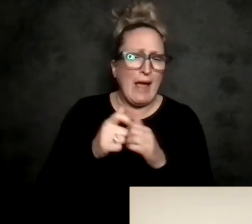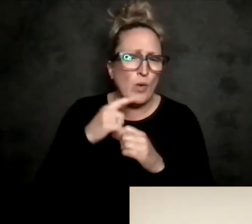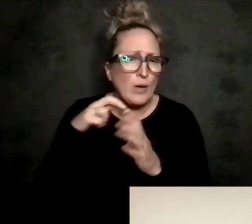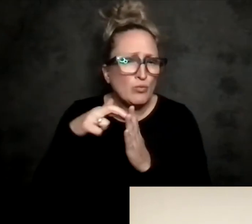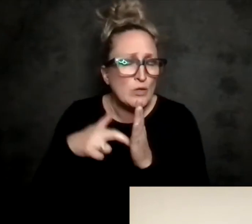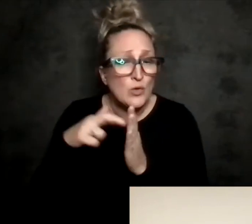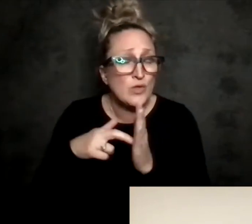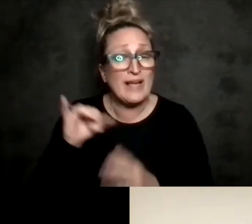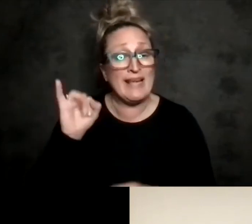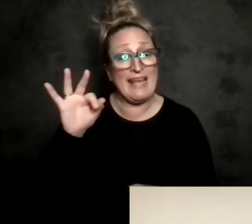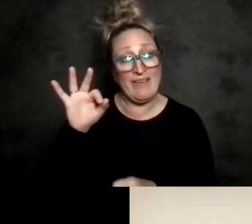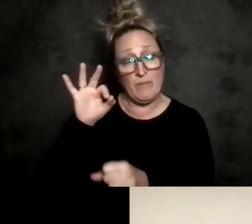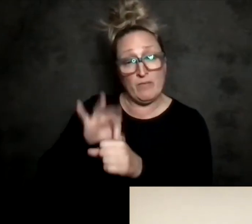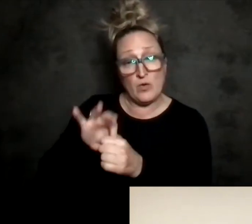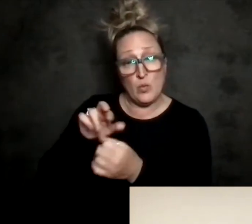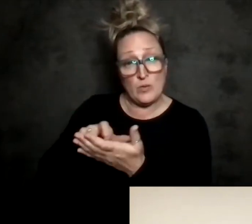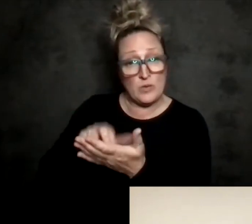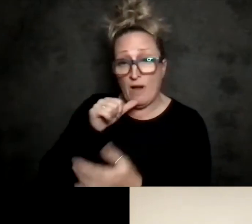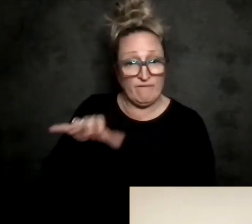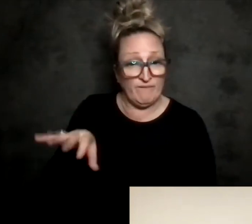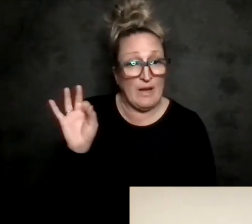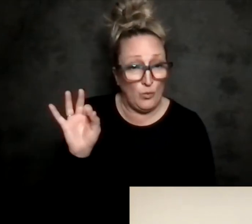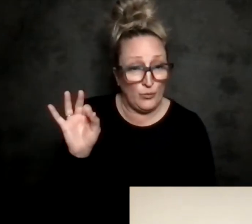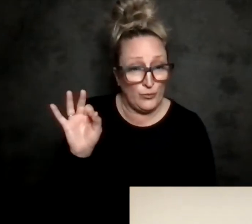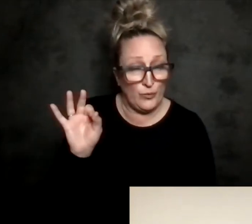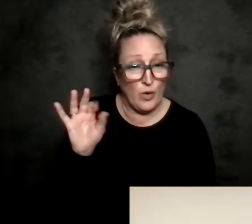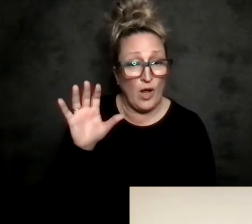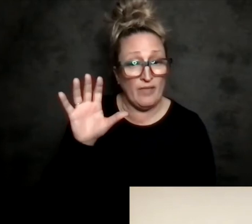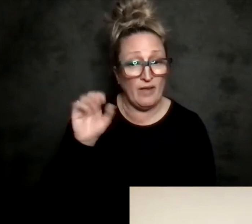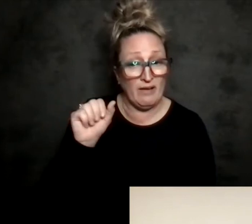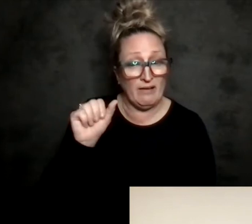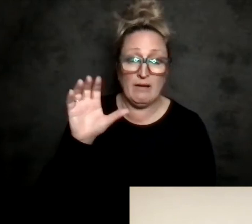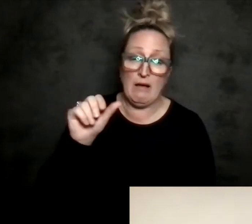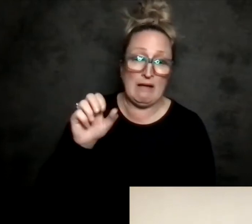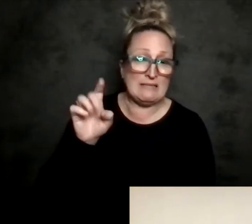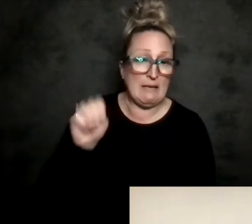register if my voter information was not found on the CADEM website.